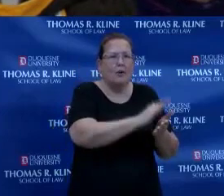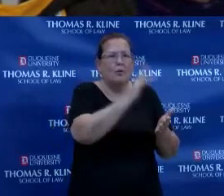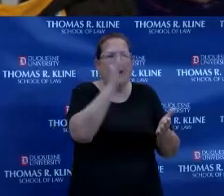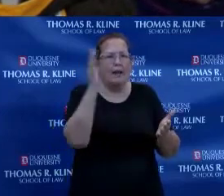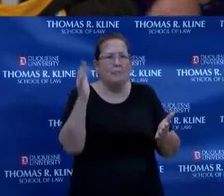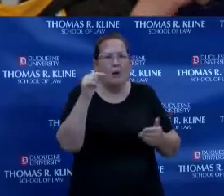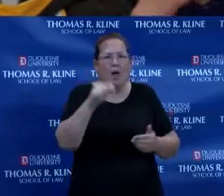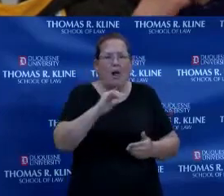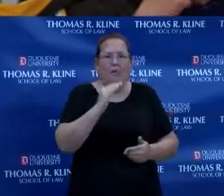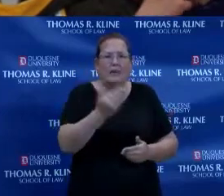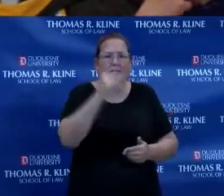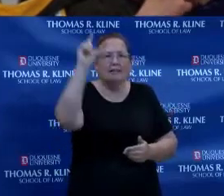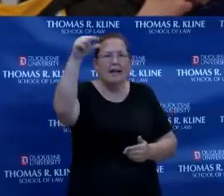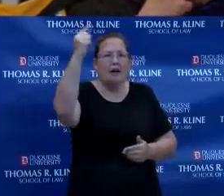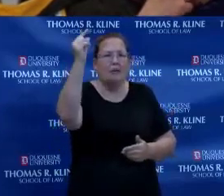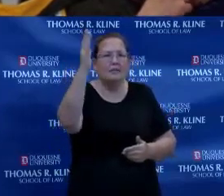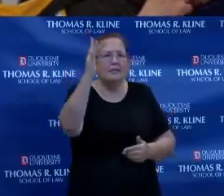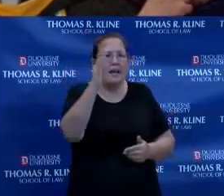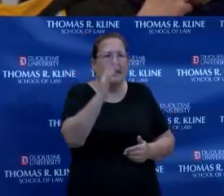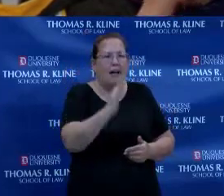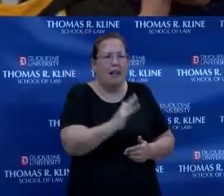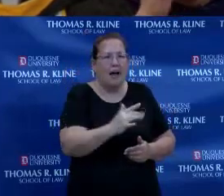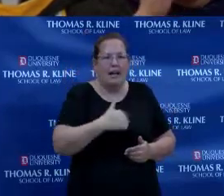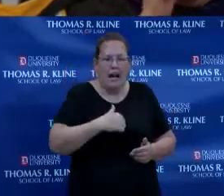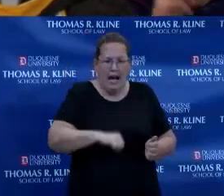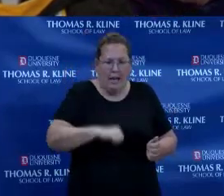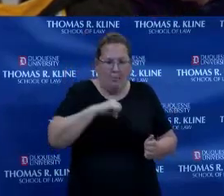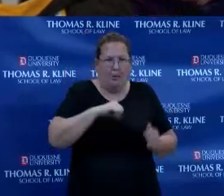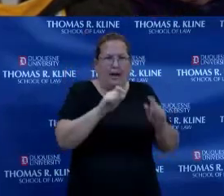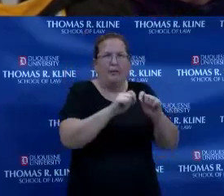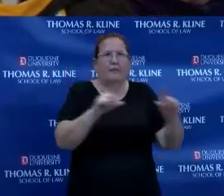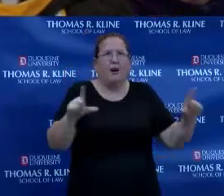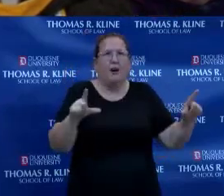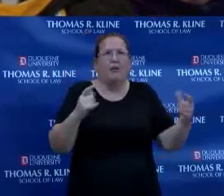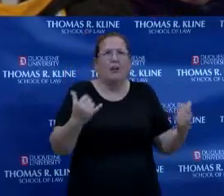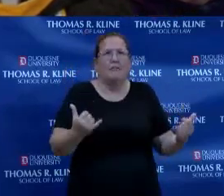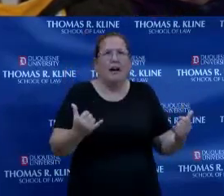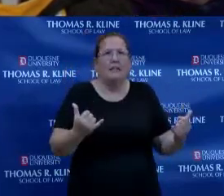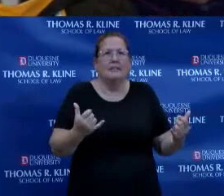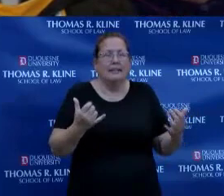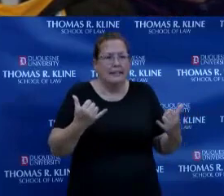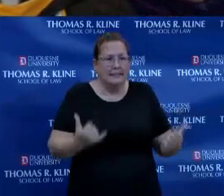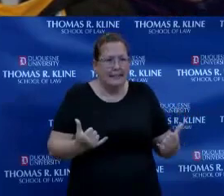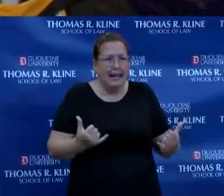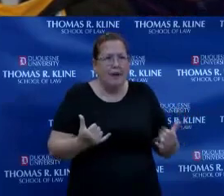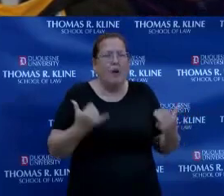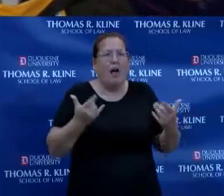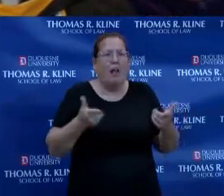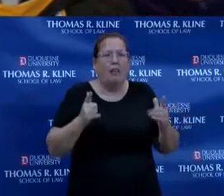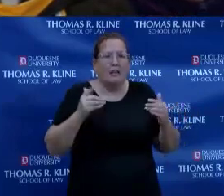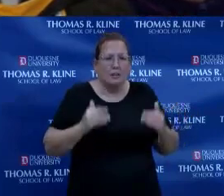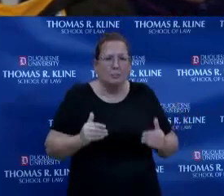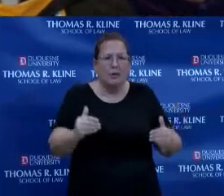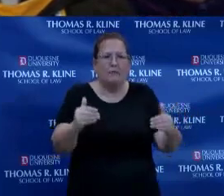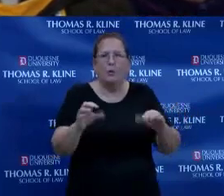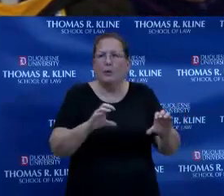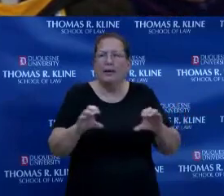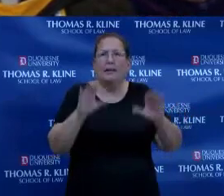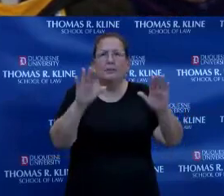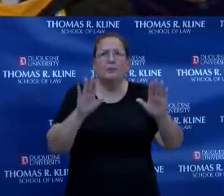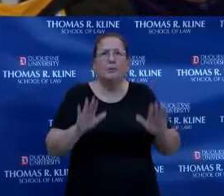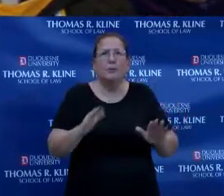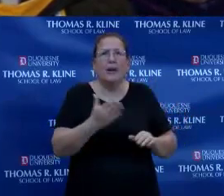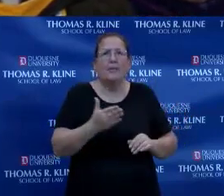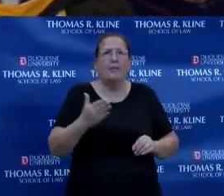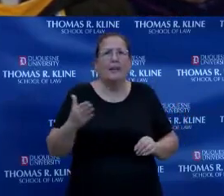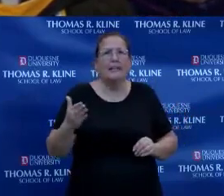of sunlight. I am so proud of us all. Now go forth and do great things. And in the words of Elle